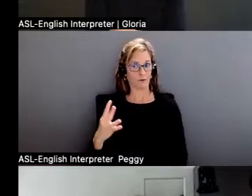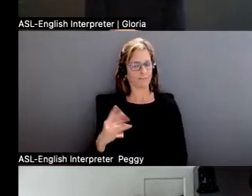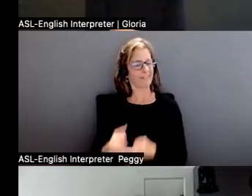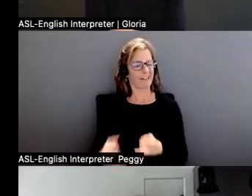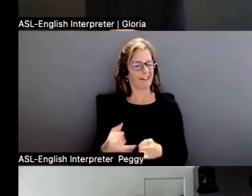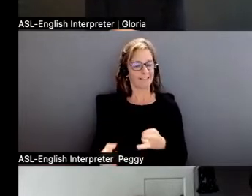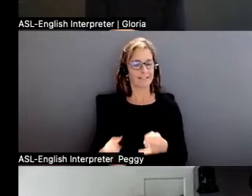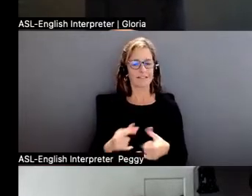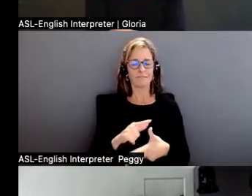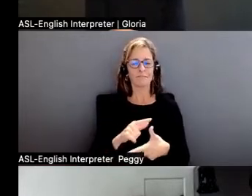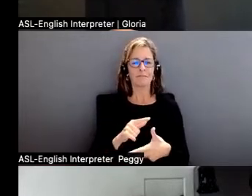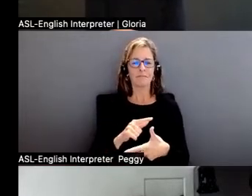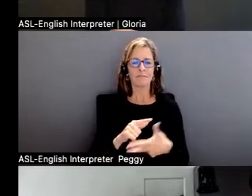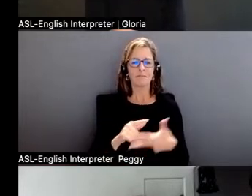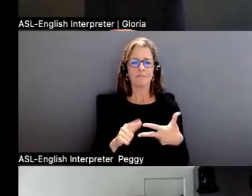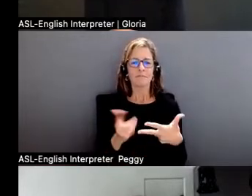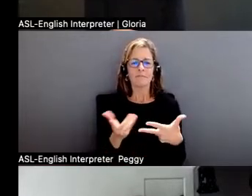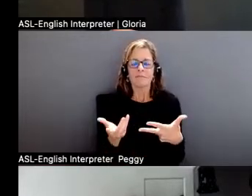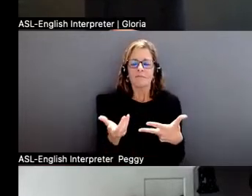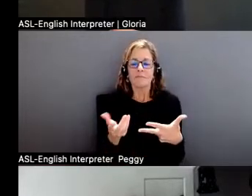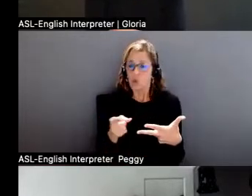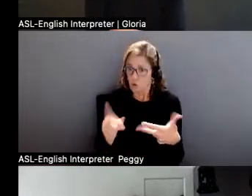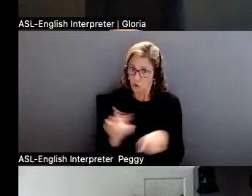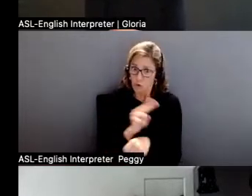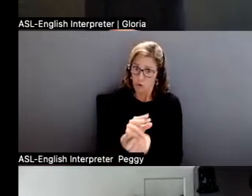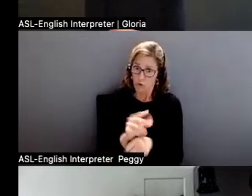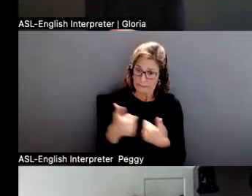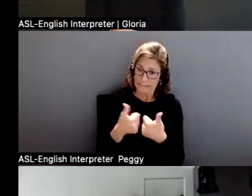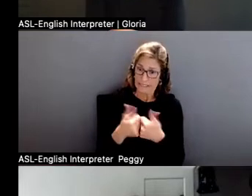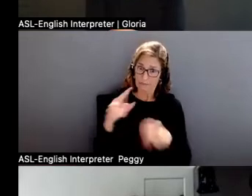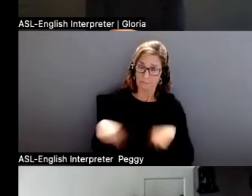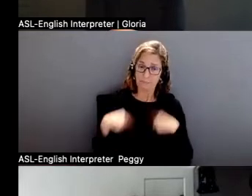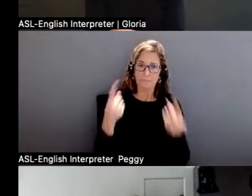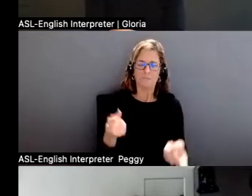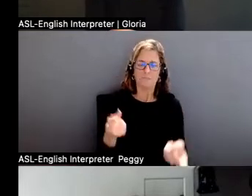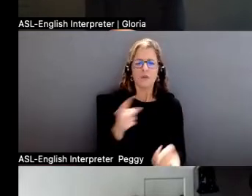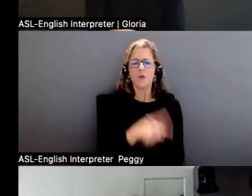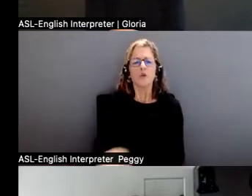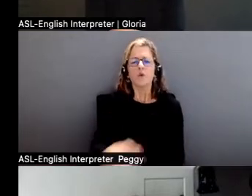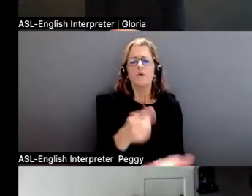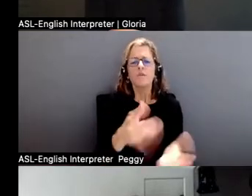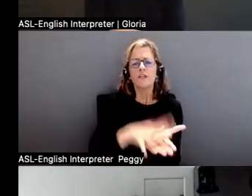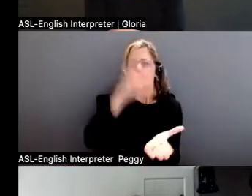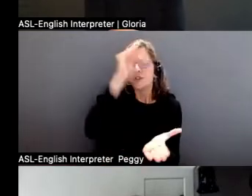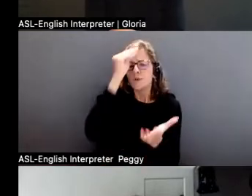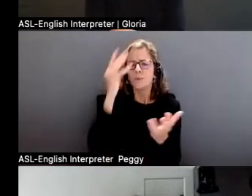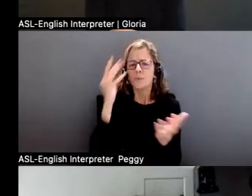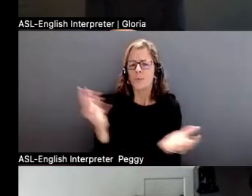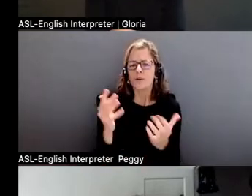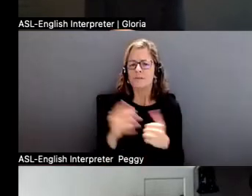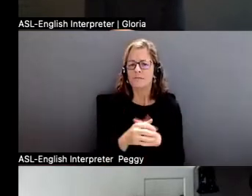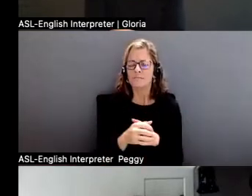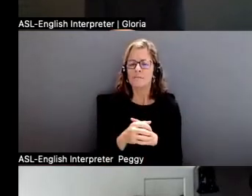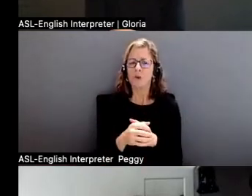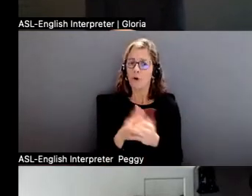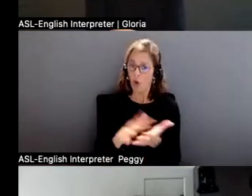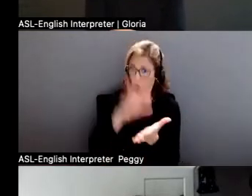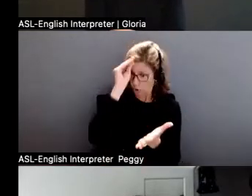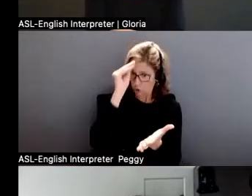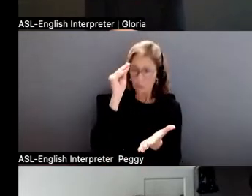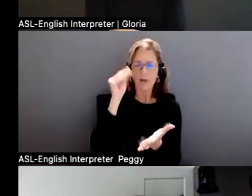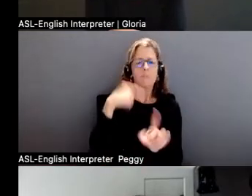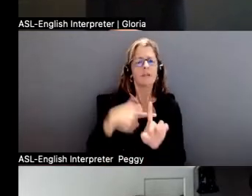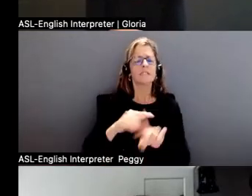is to find out what people have learned about using game-based activities and quizzes, and what their advice would